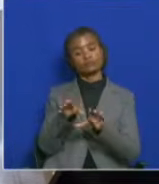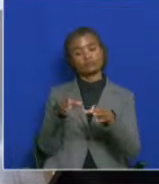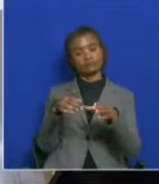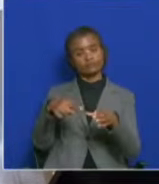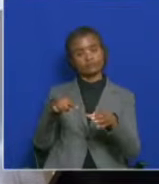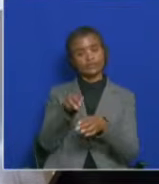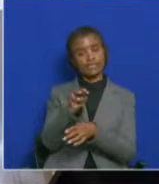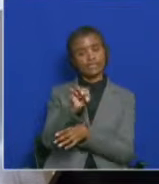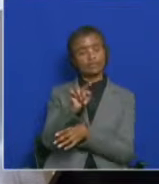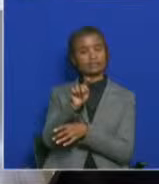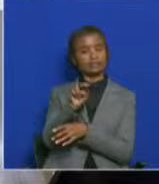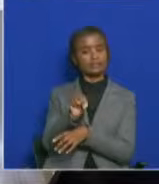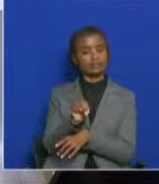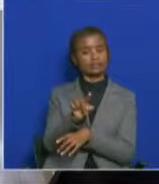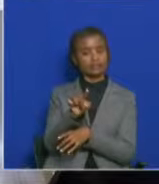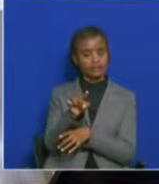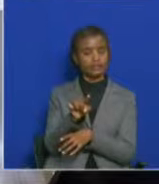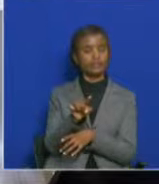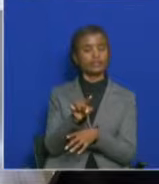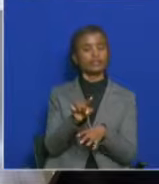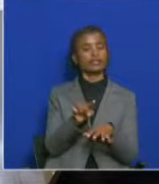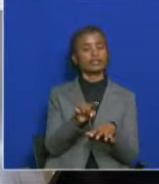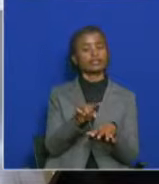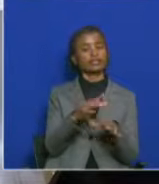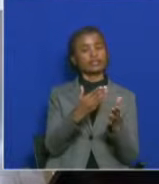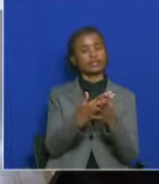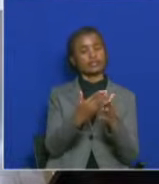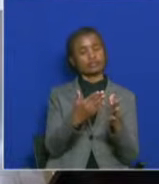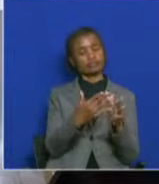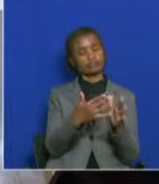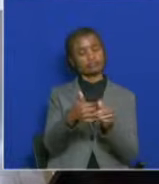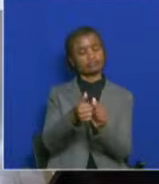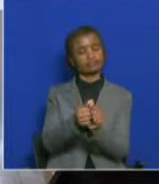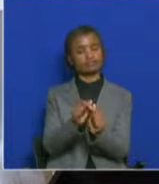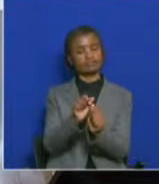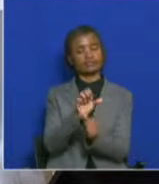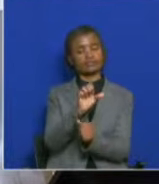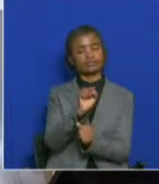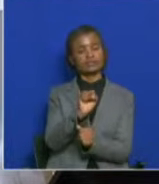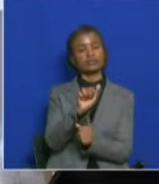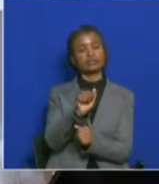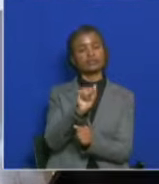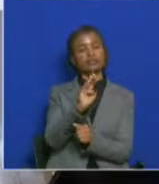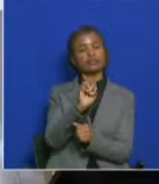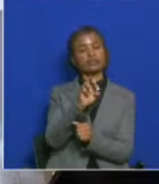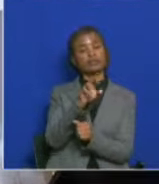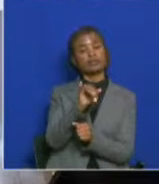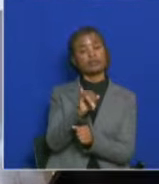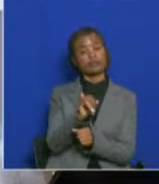Siberia. And if you look at page 6320,